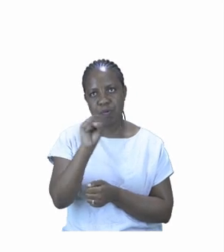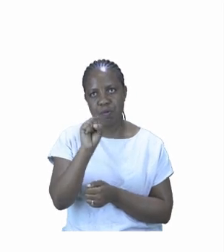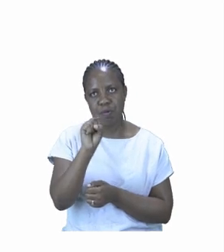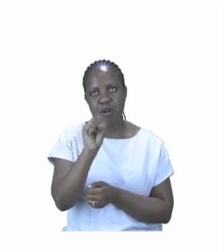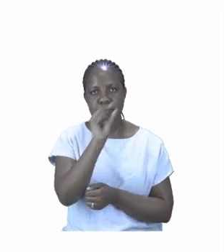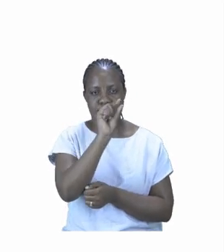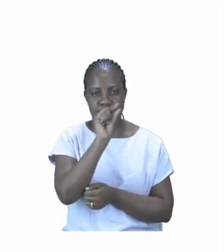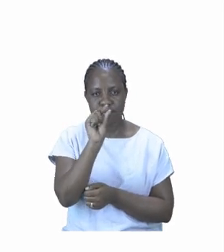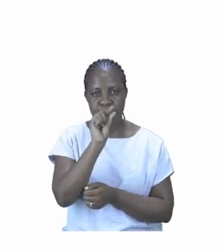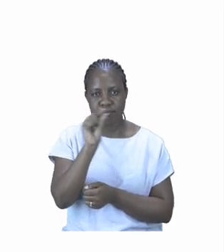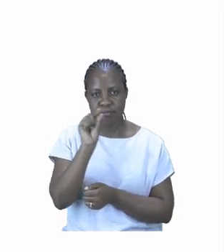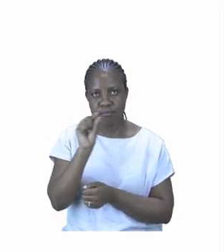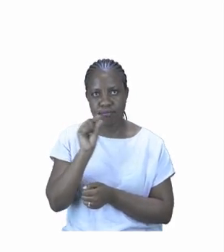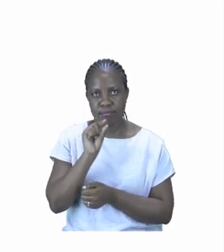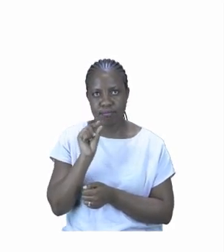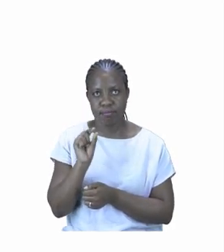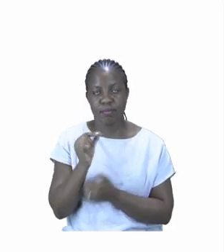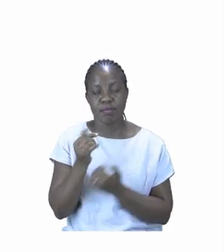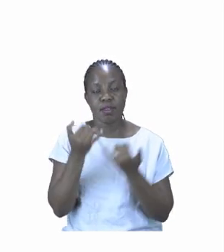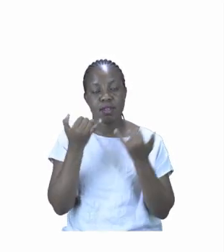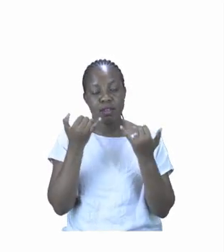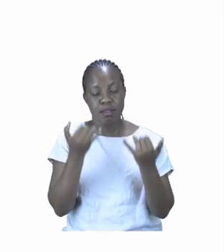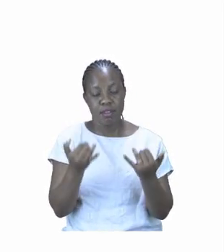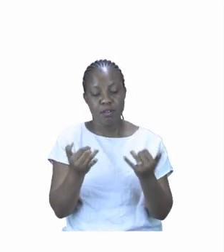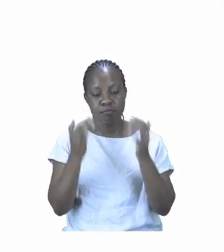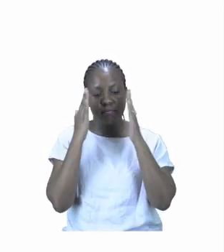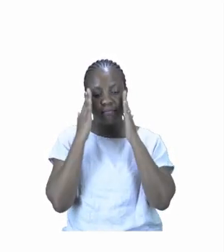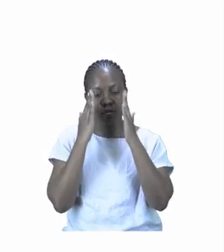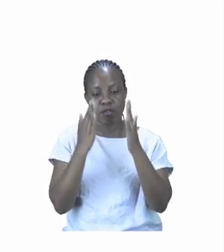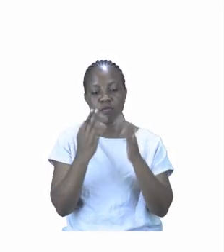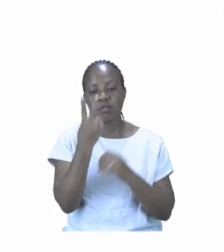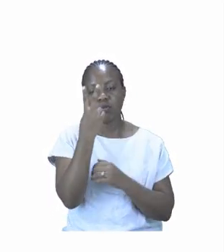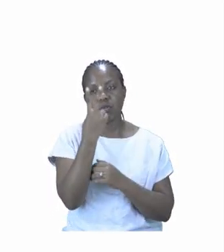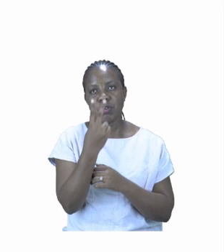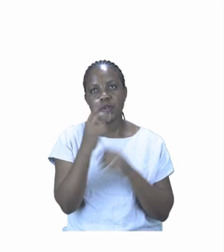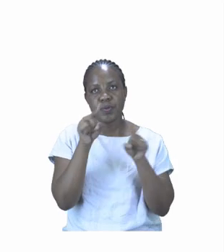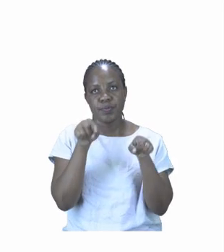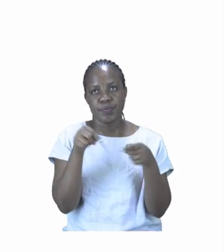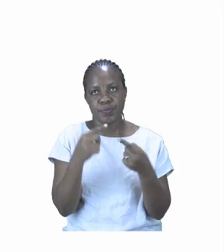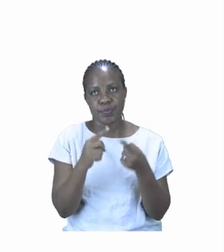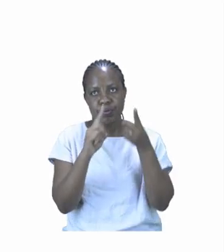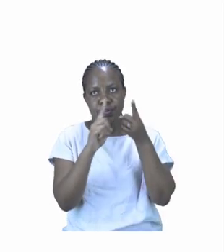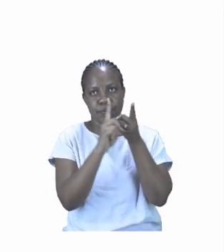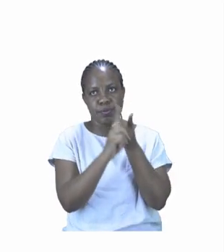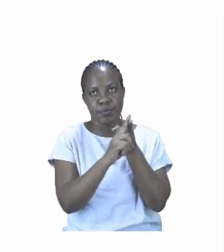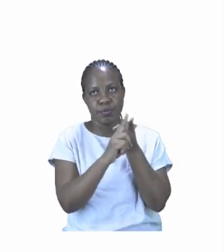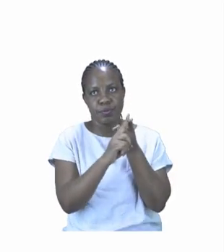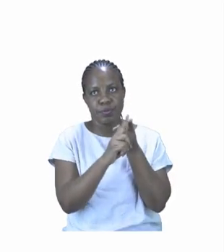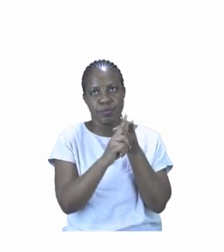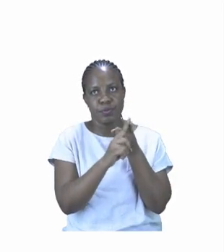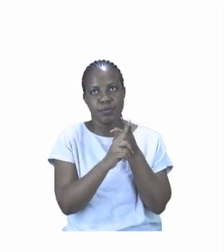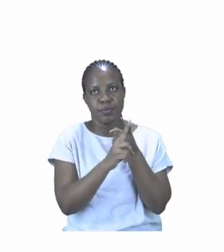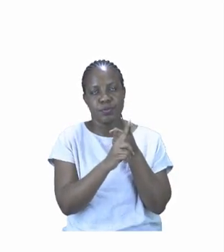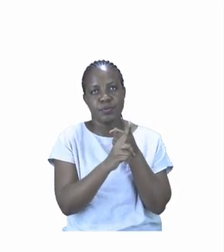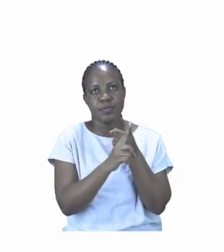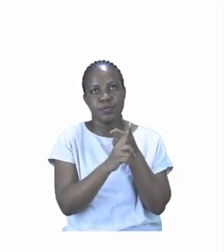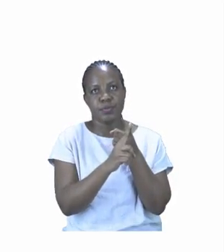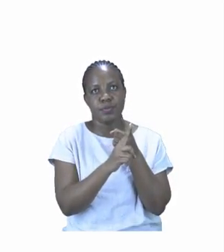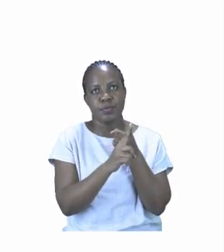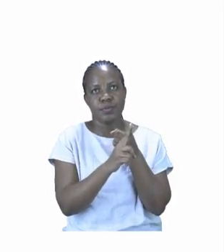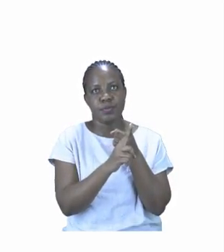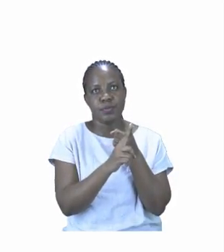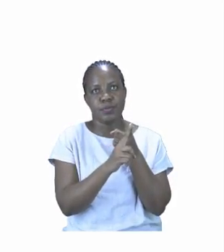2 types of things we are going to be focusing on. The first part of the exercise, you are going